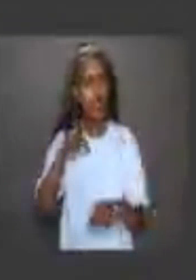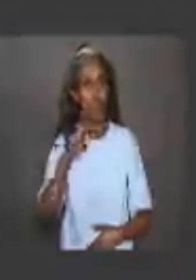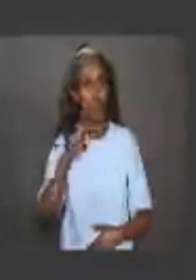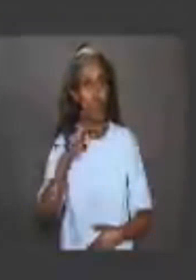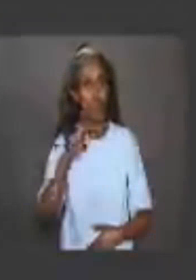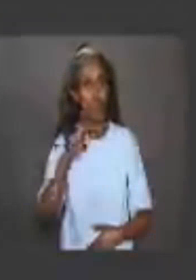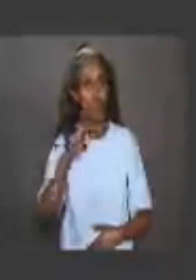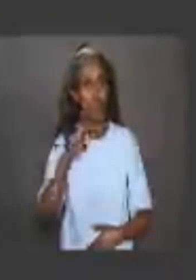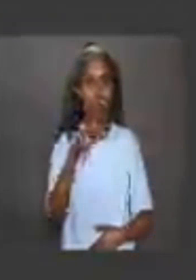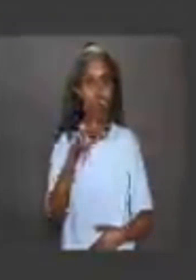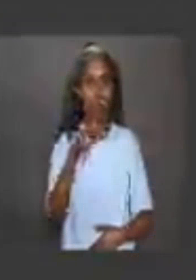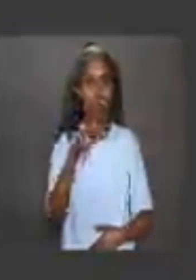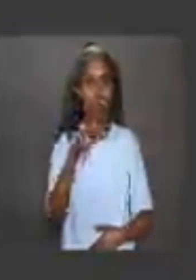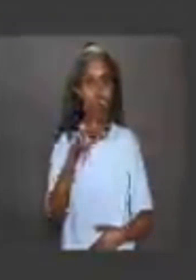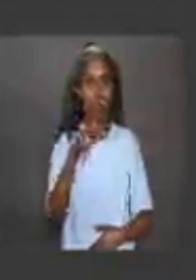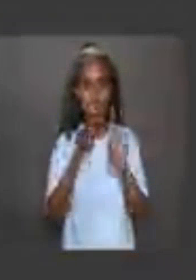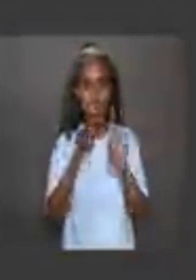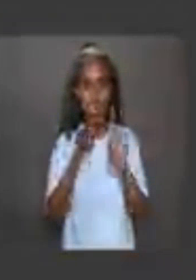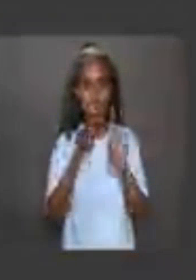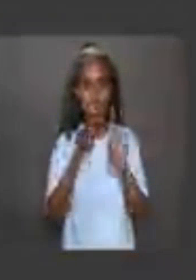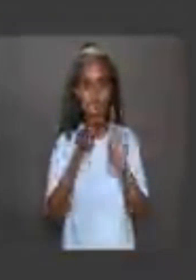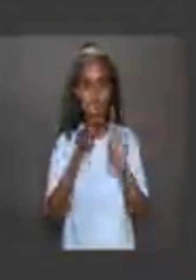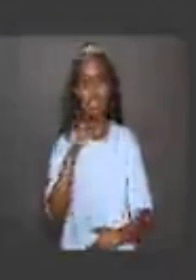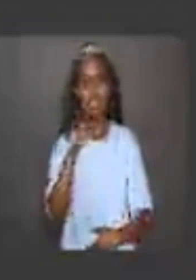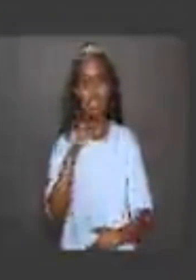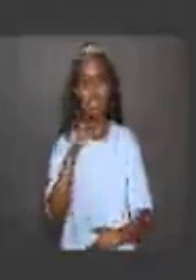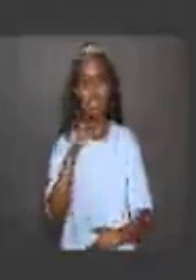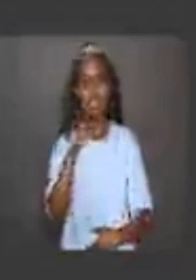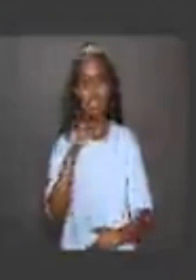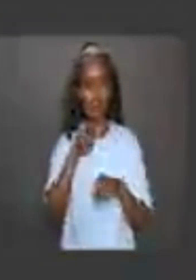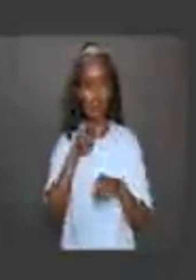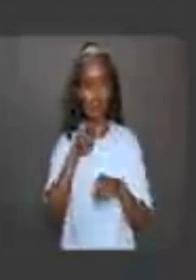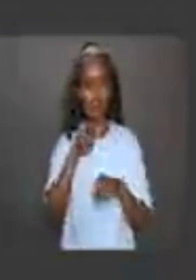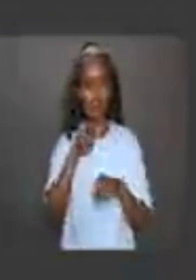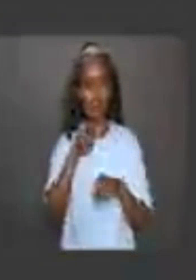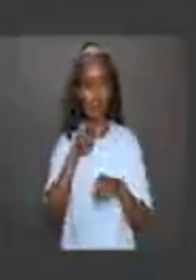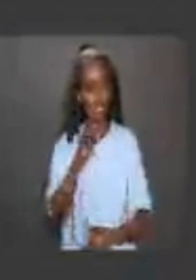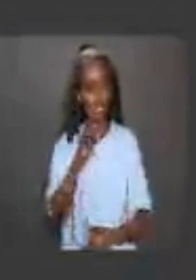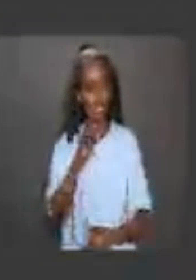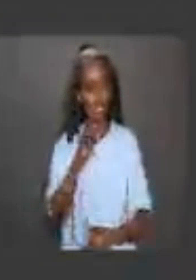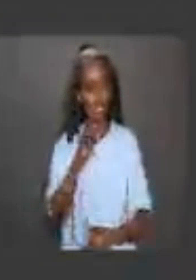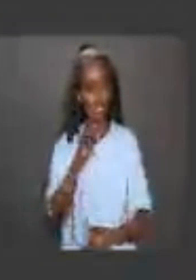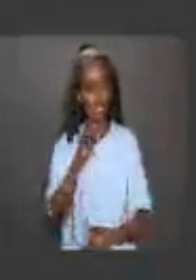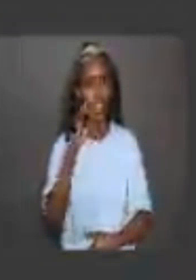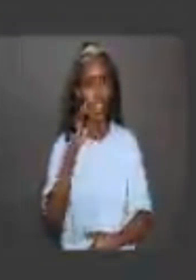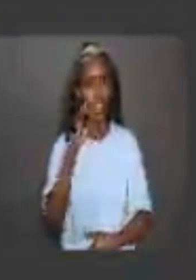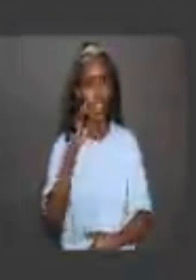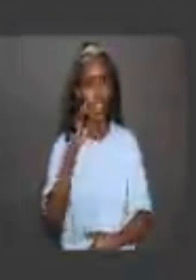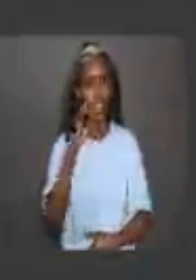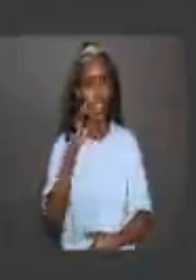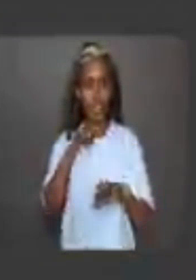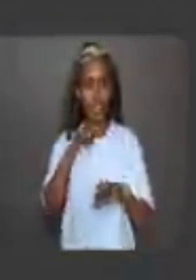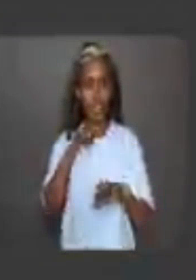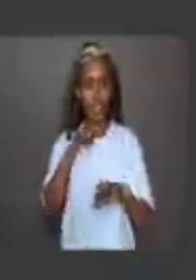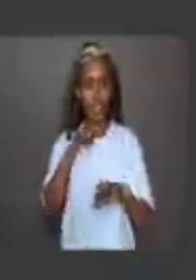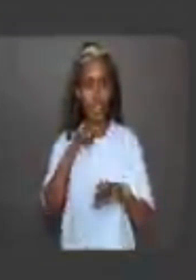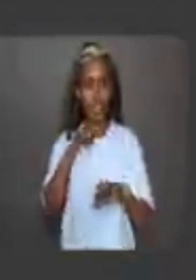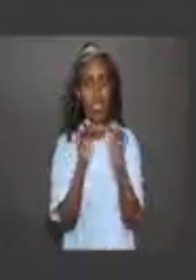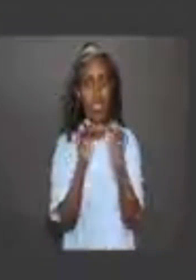of x and r of x, such that f of x